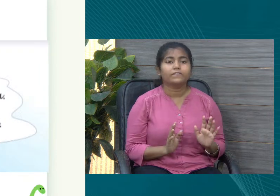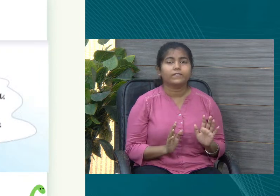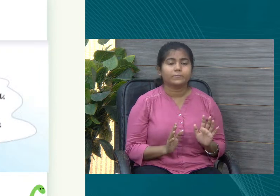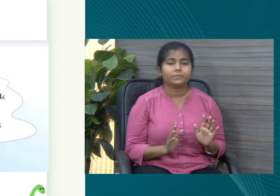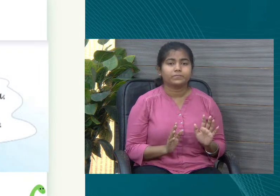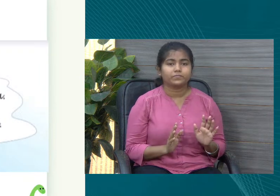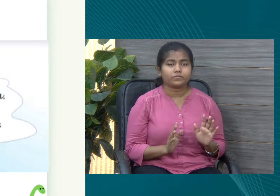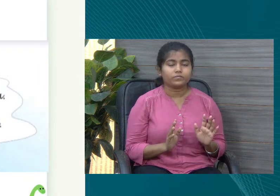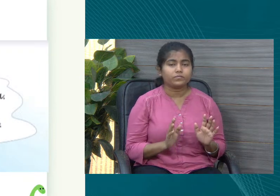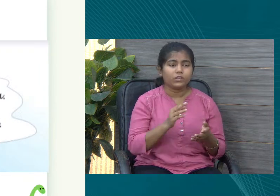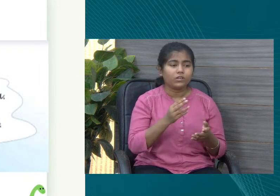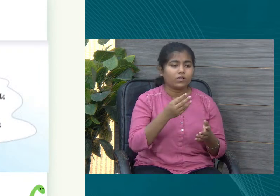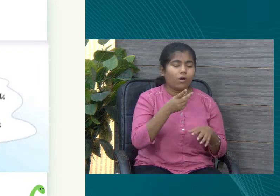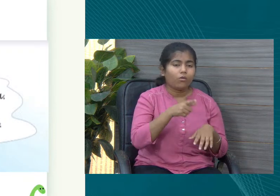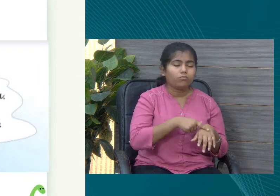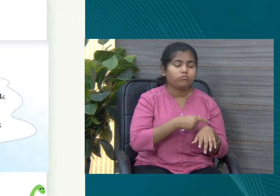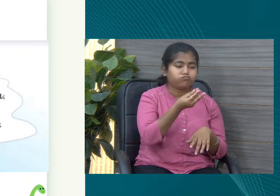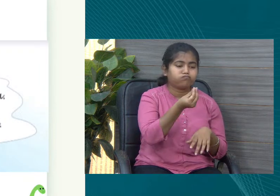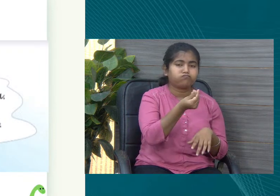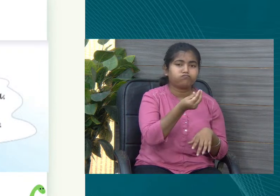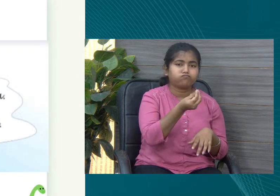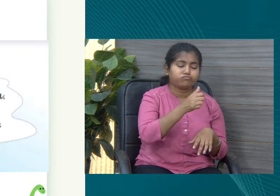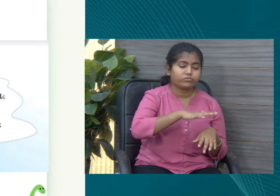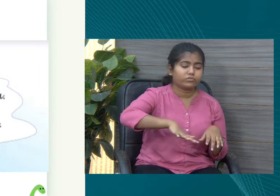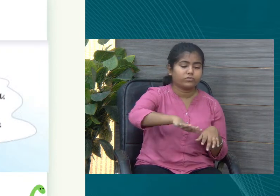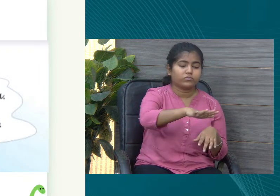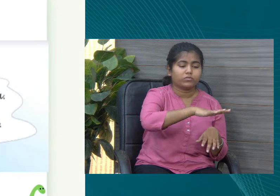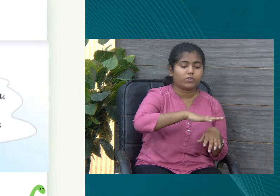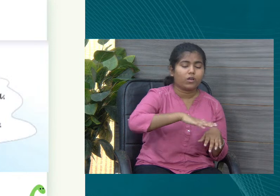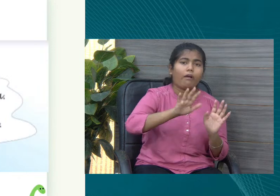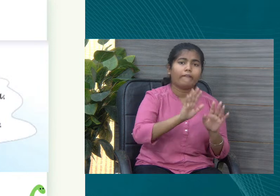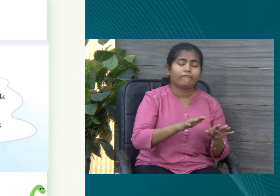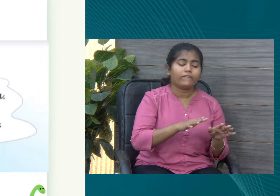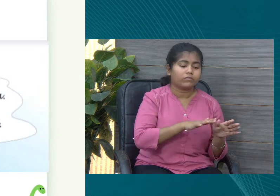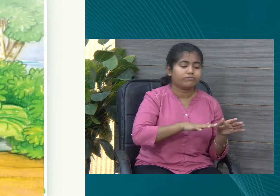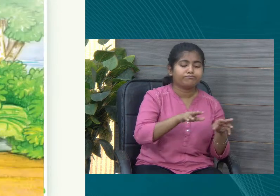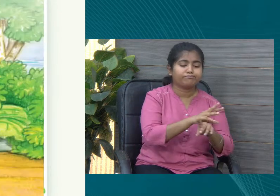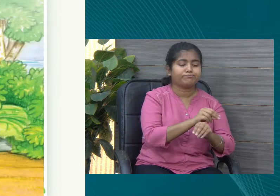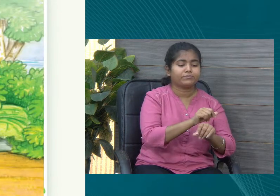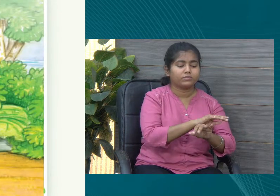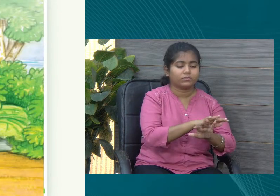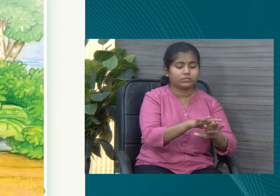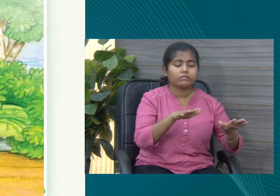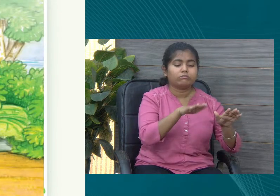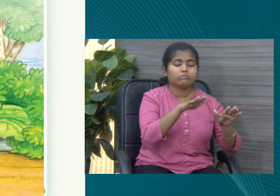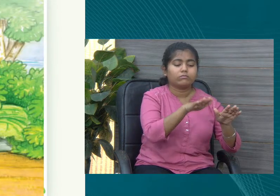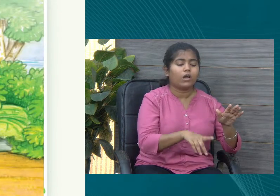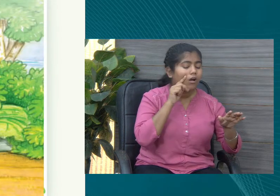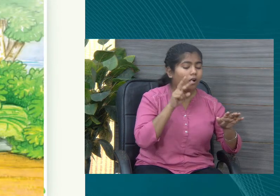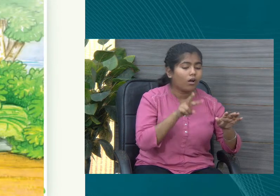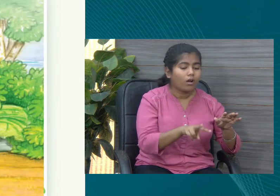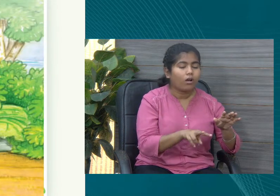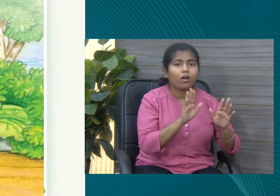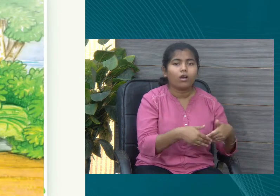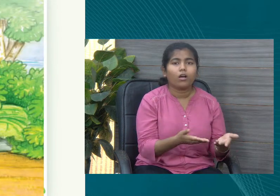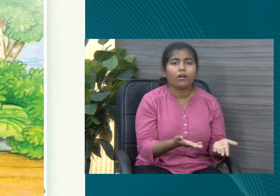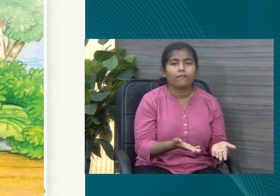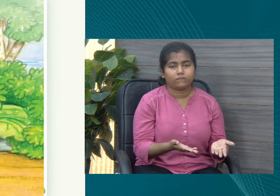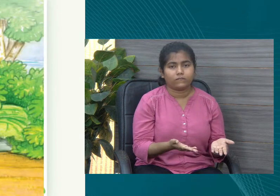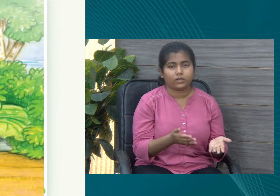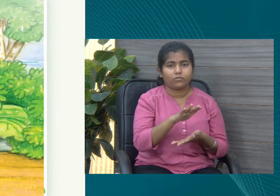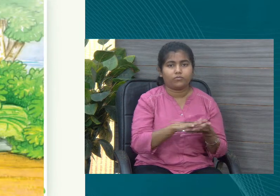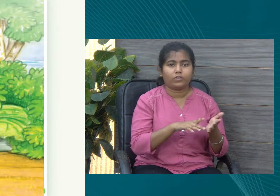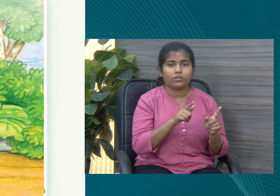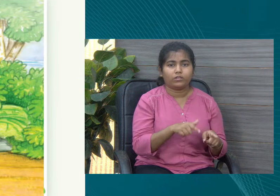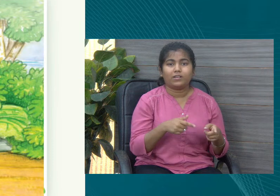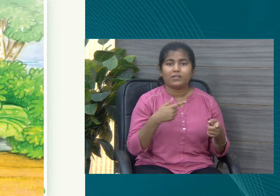the sand. And what he did then? Now, for our inclusive children, we have this